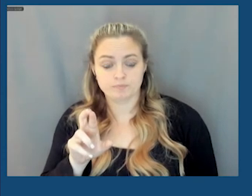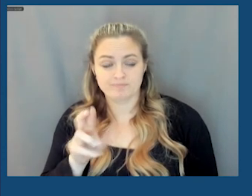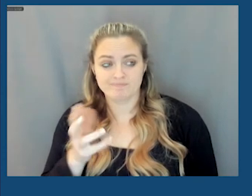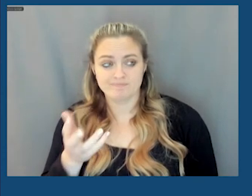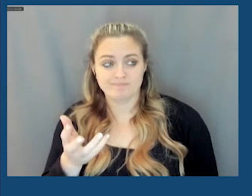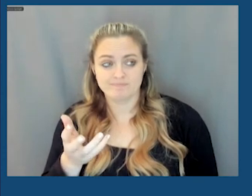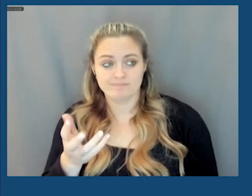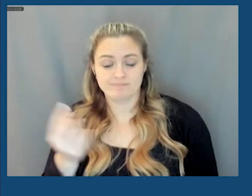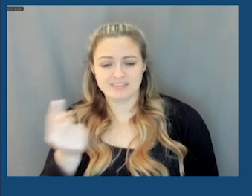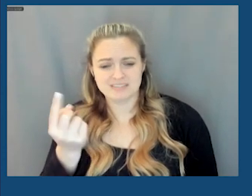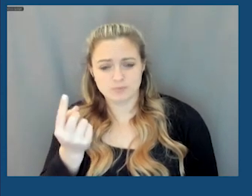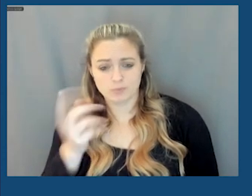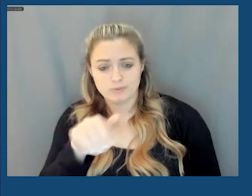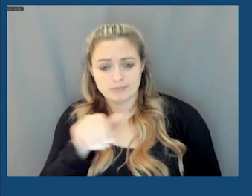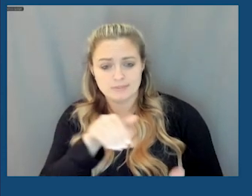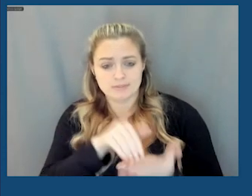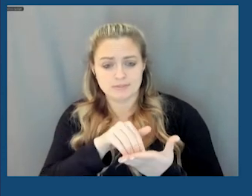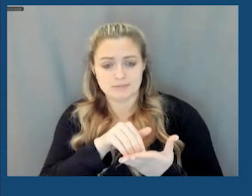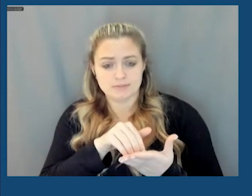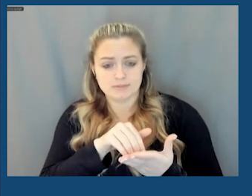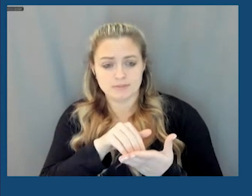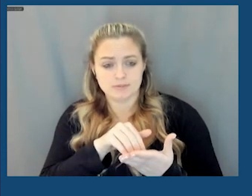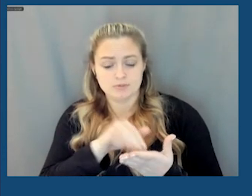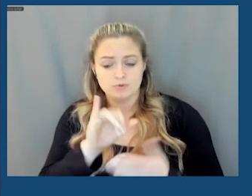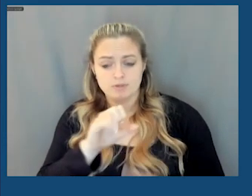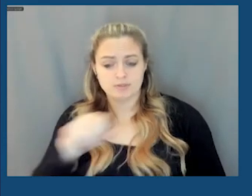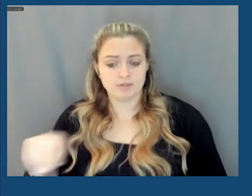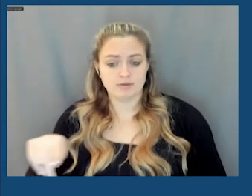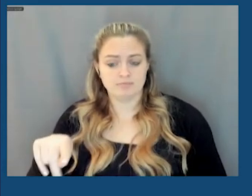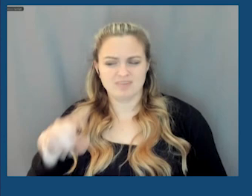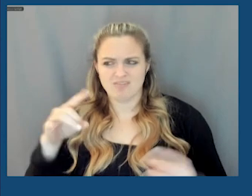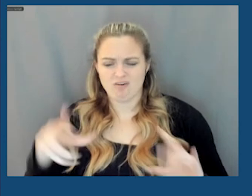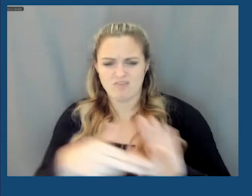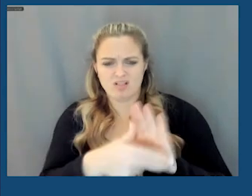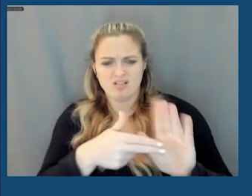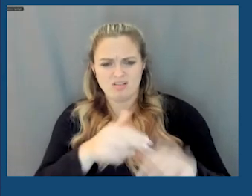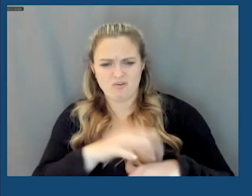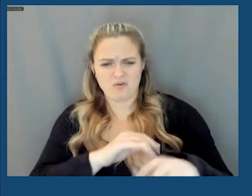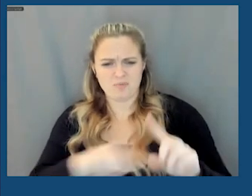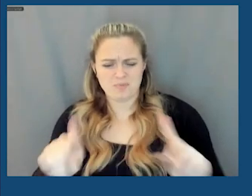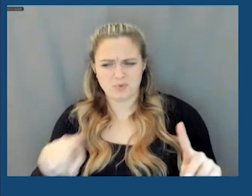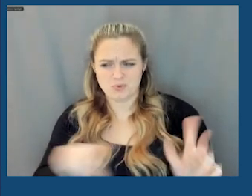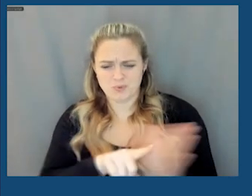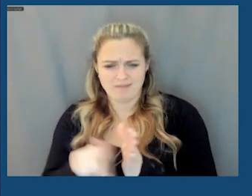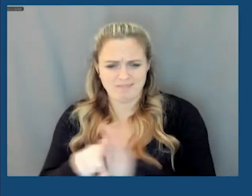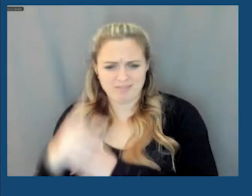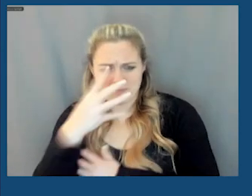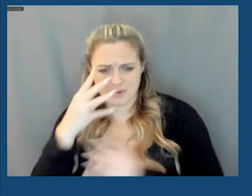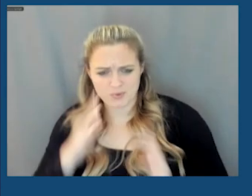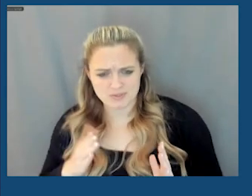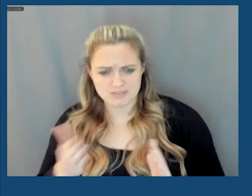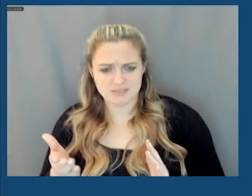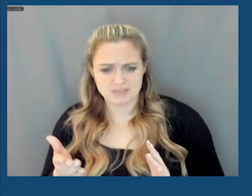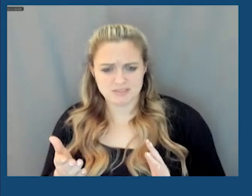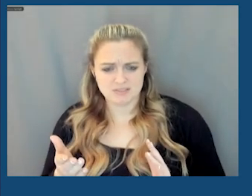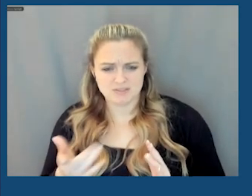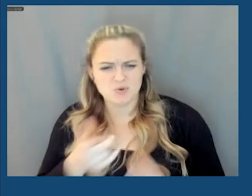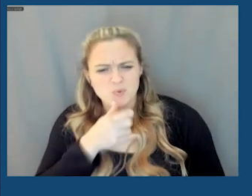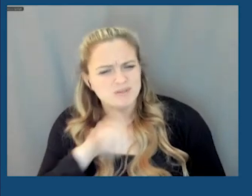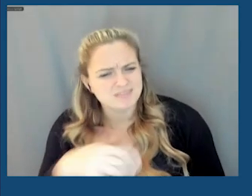Someone in Central Islip just had horrible graffiti calling on people to kill the migrants. Who does